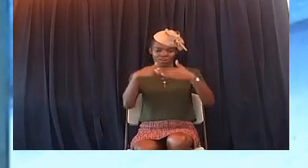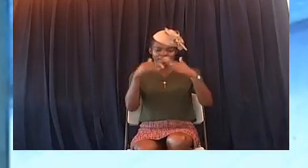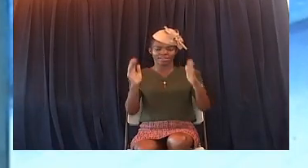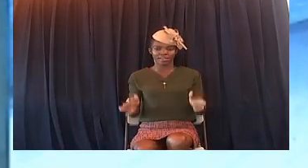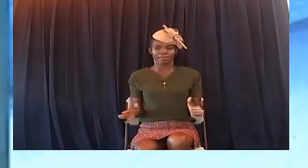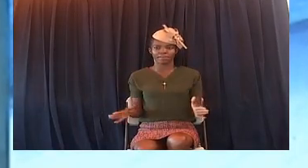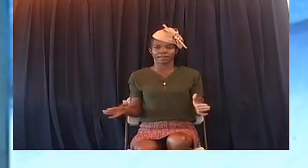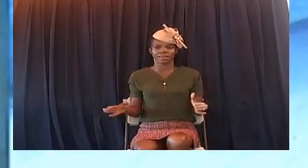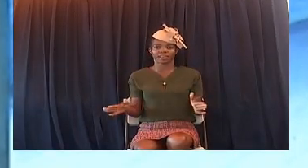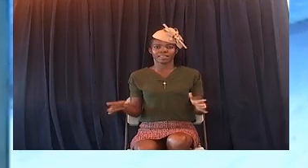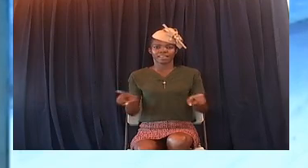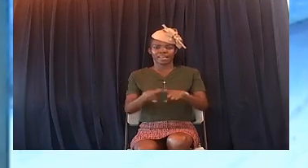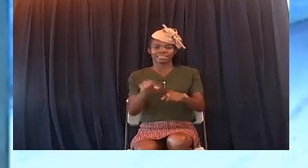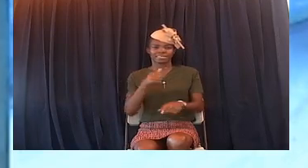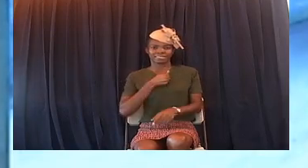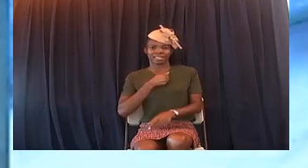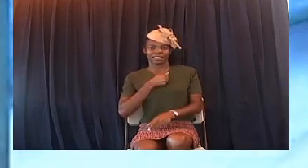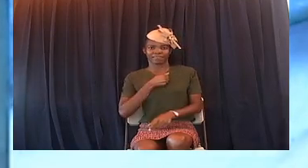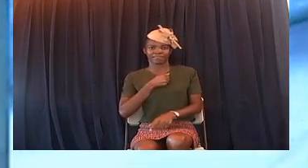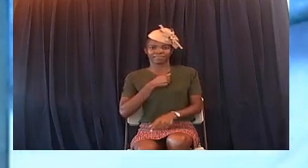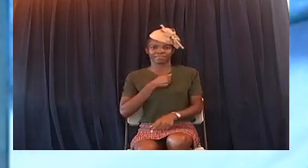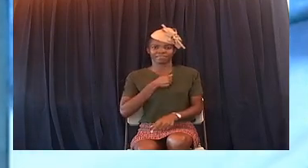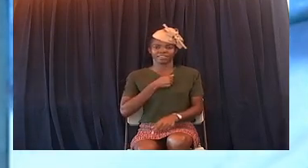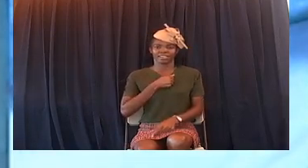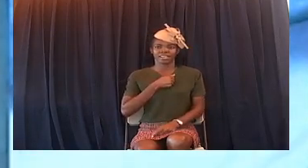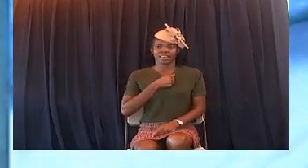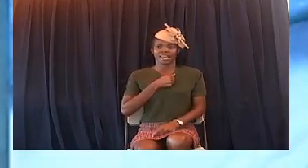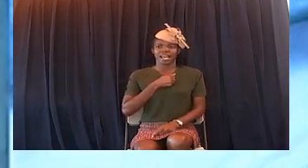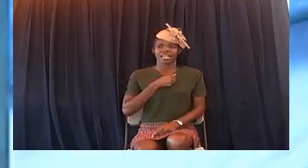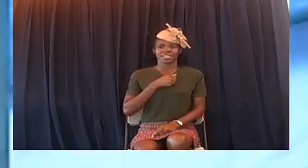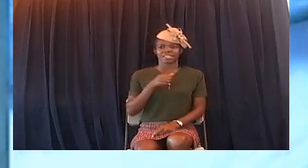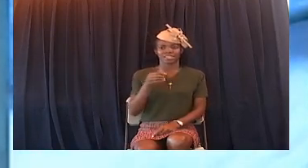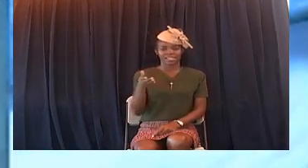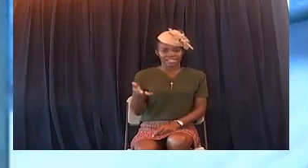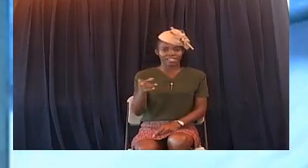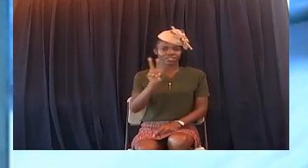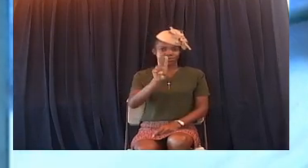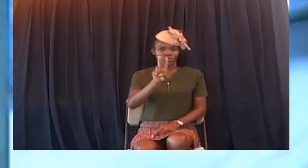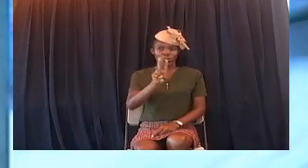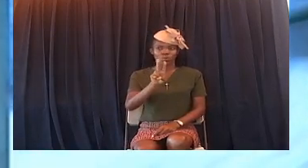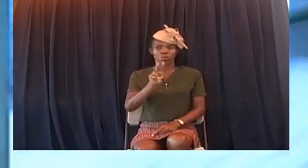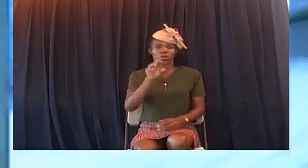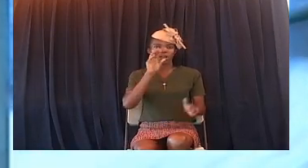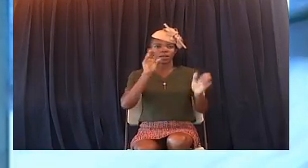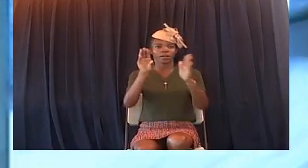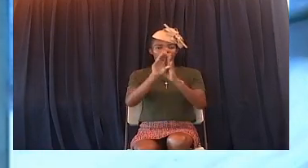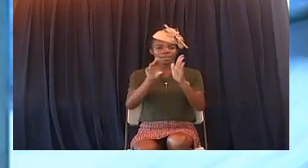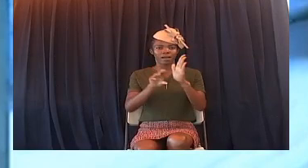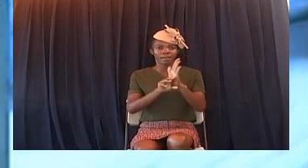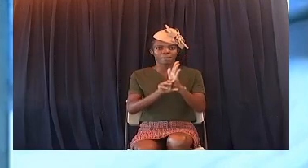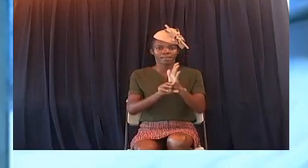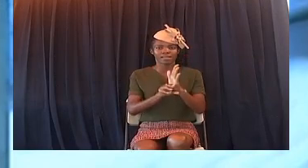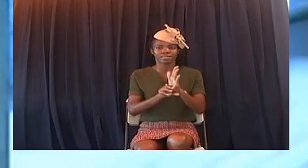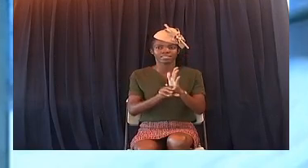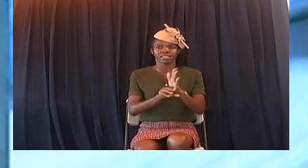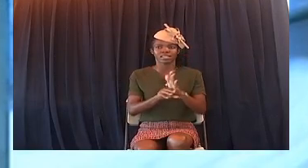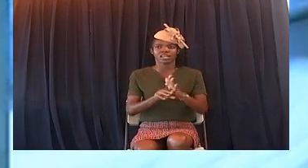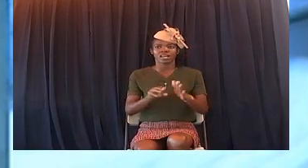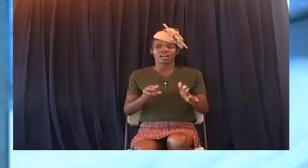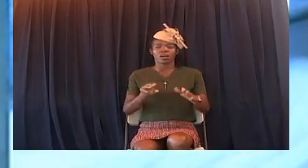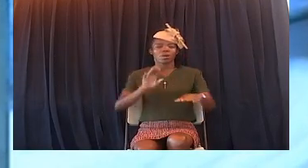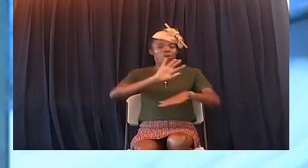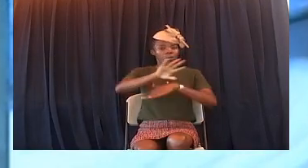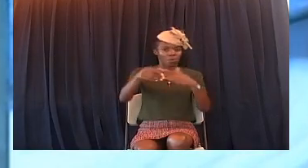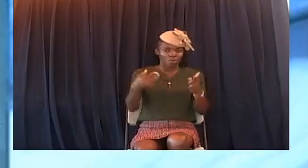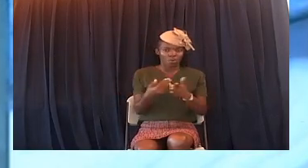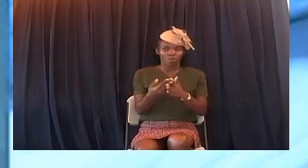thyself. On these two commandments hang all the